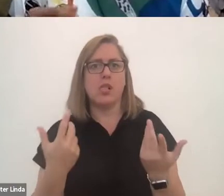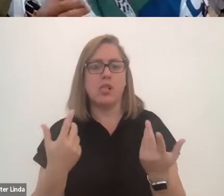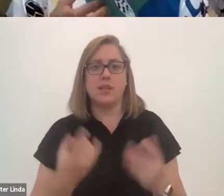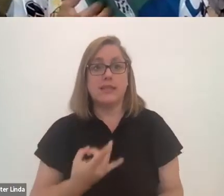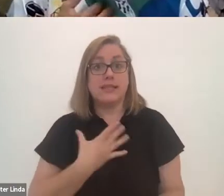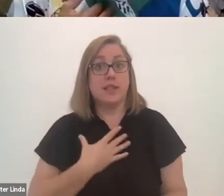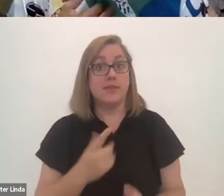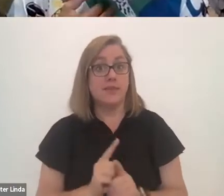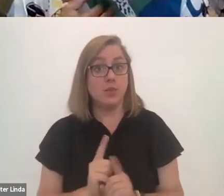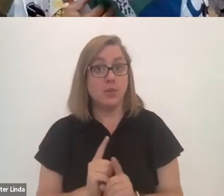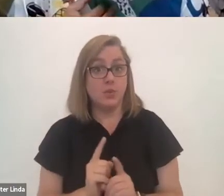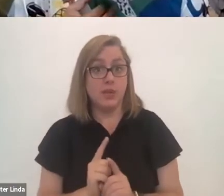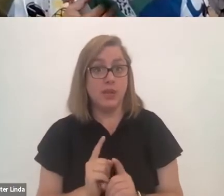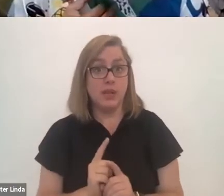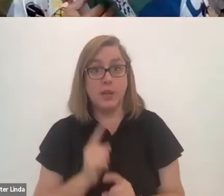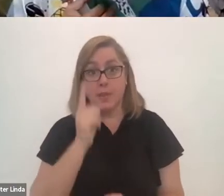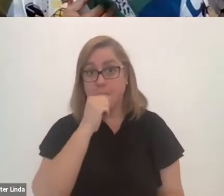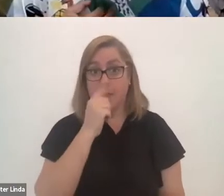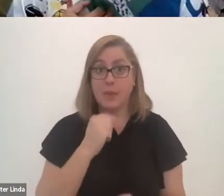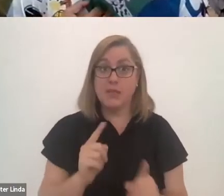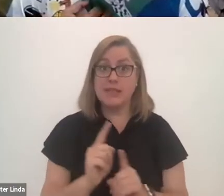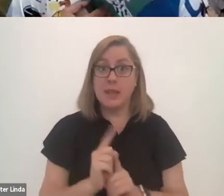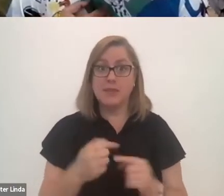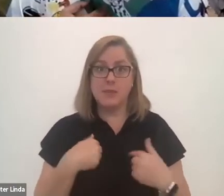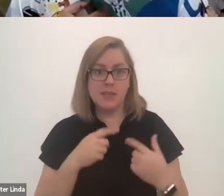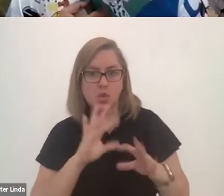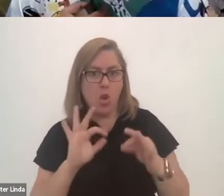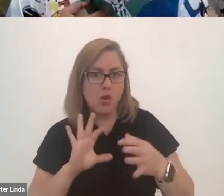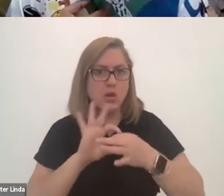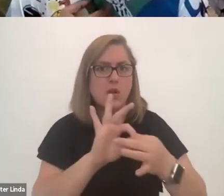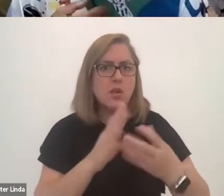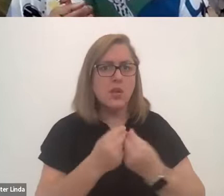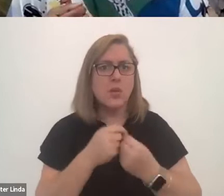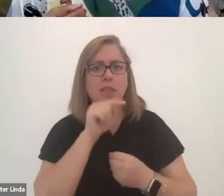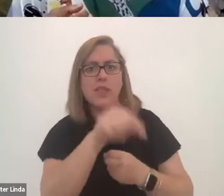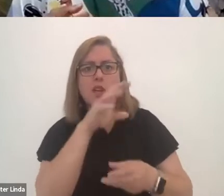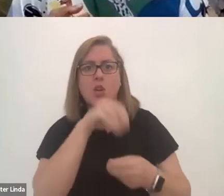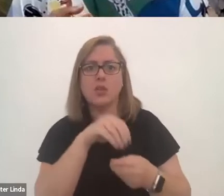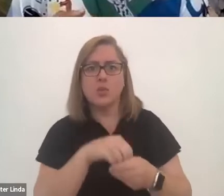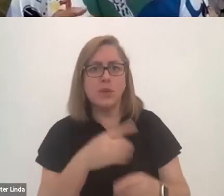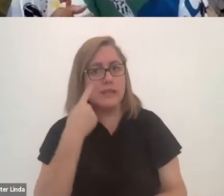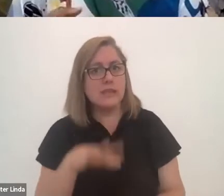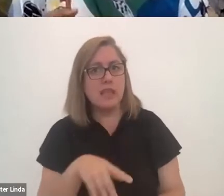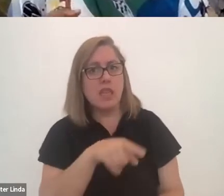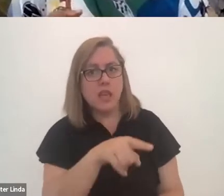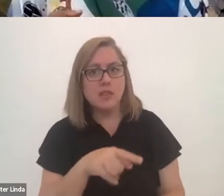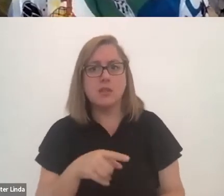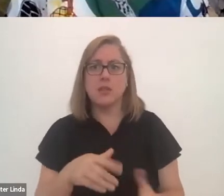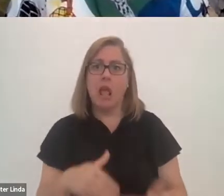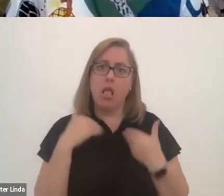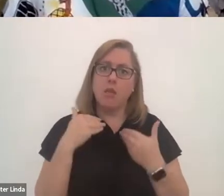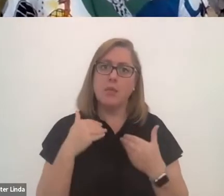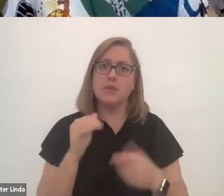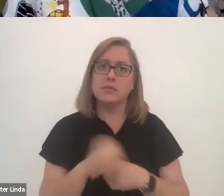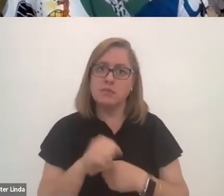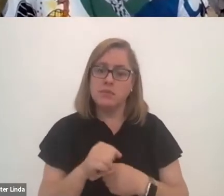myself, people like me who don't always engage with that content, we see it and it does help, and it kind of makes